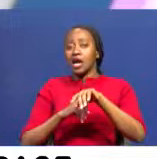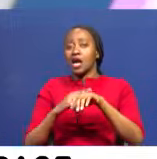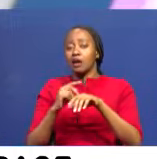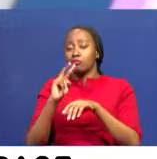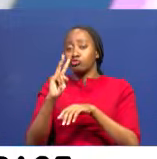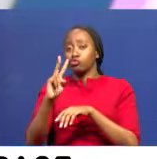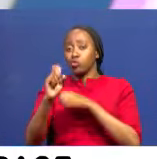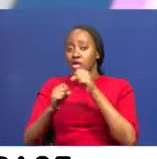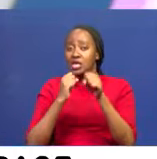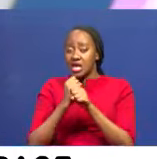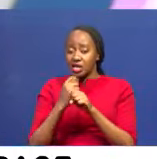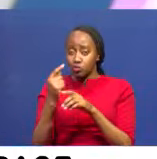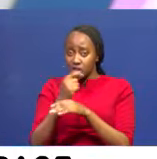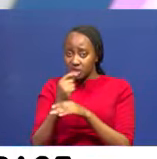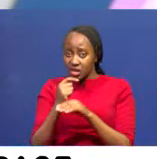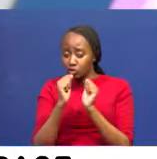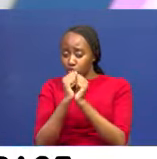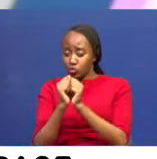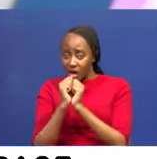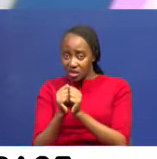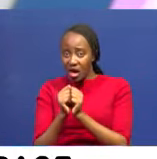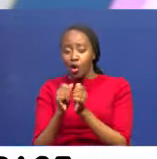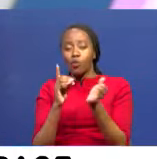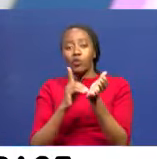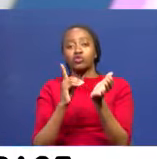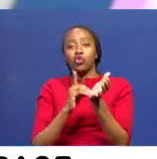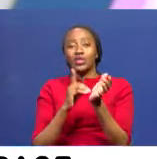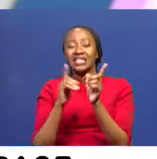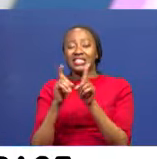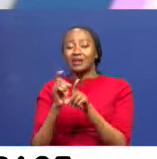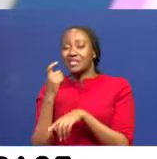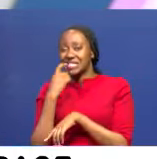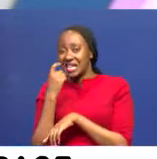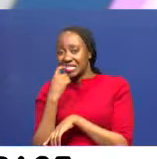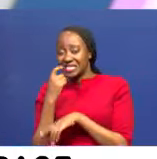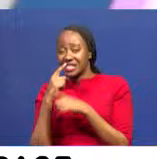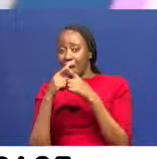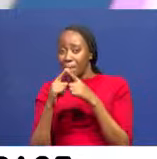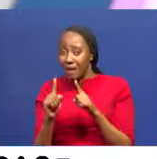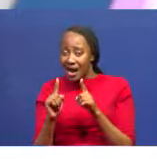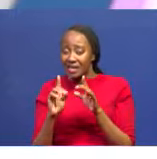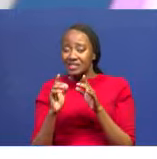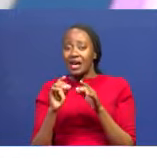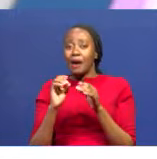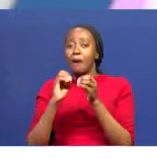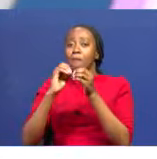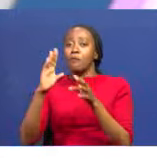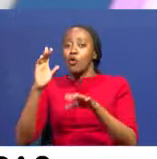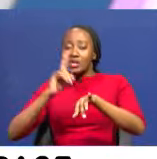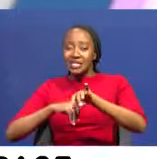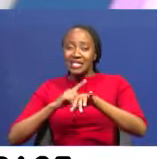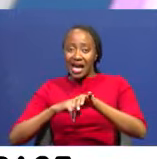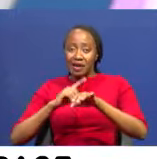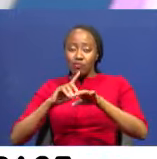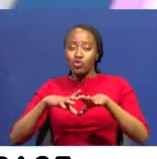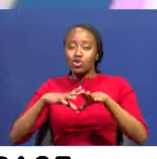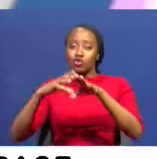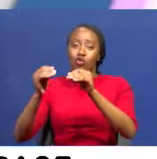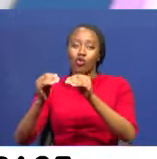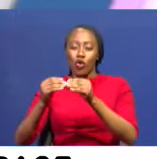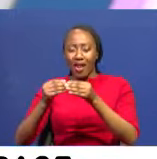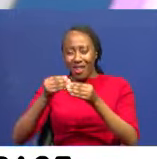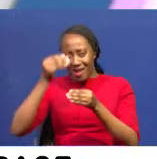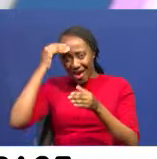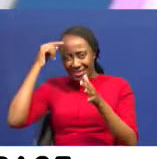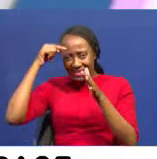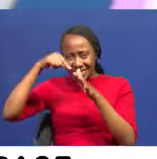the medical doctors and the dentists. So then we go into now more details when it comes to the medicine, and they go into, you know,